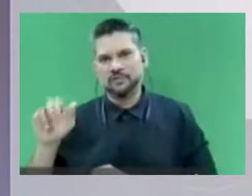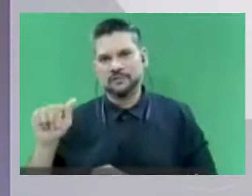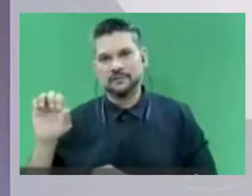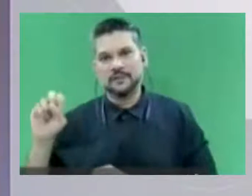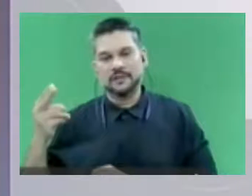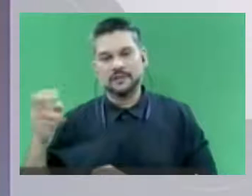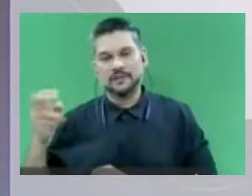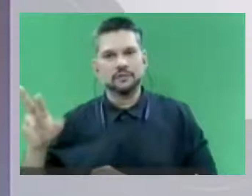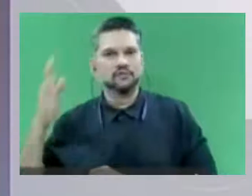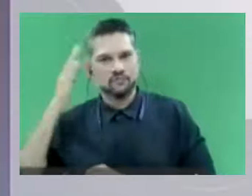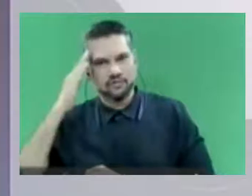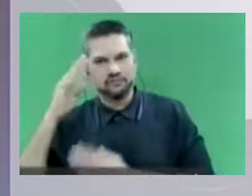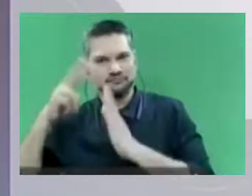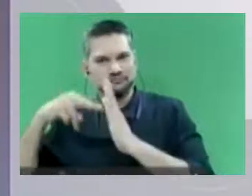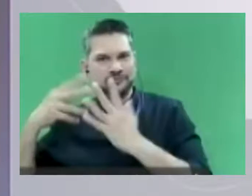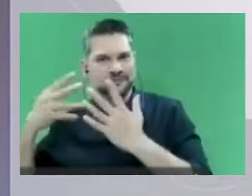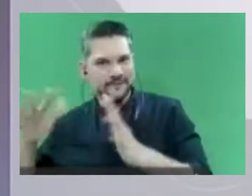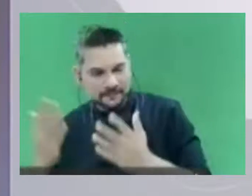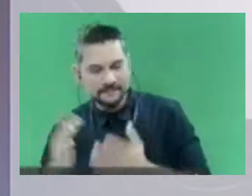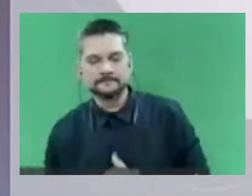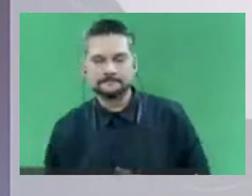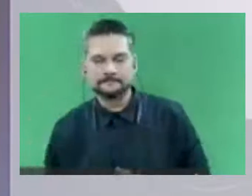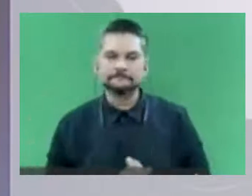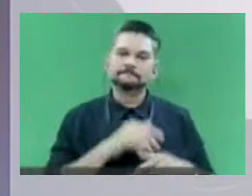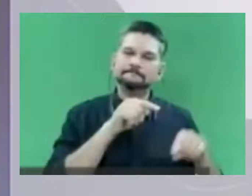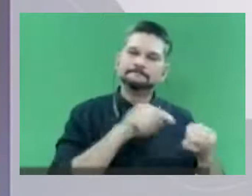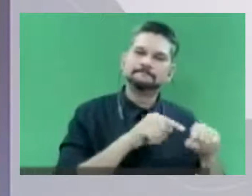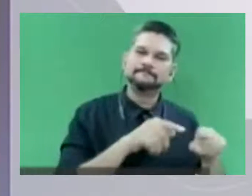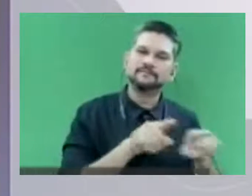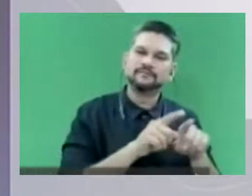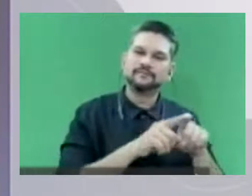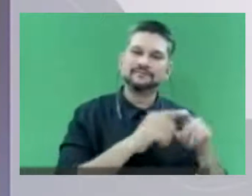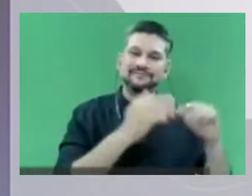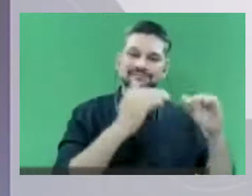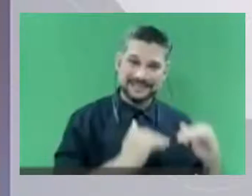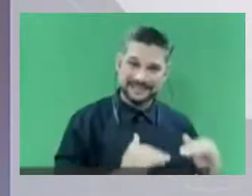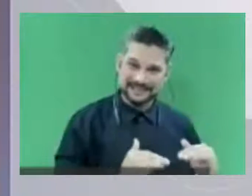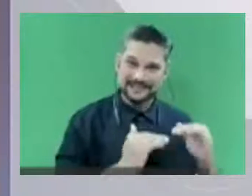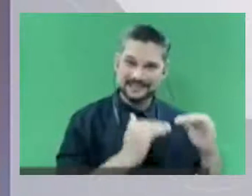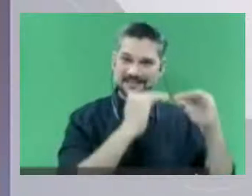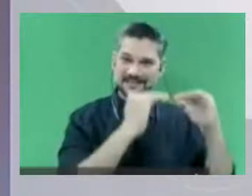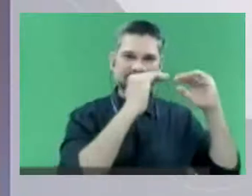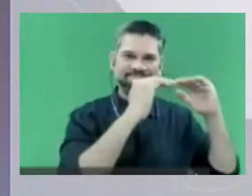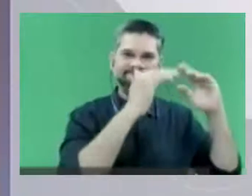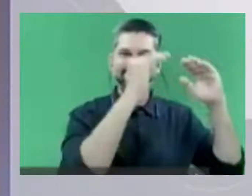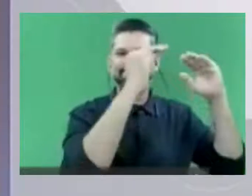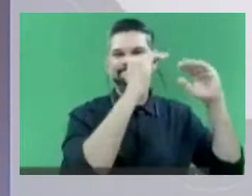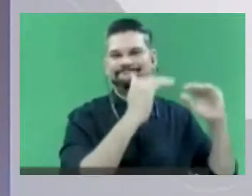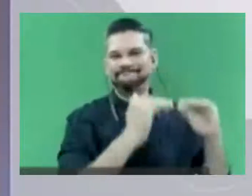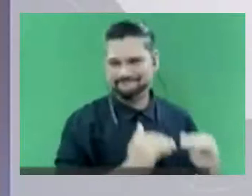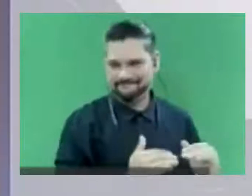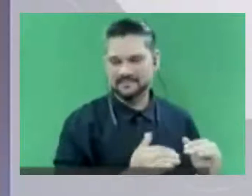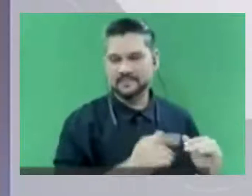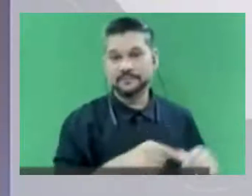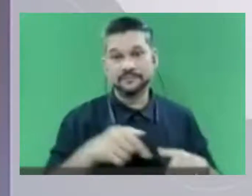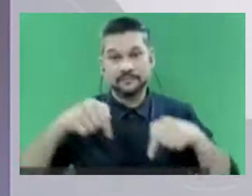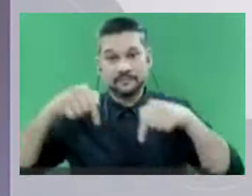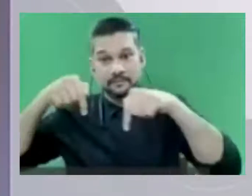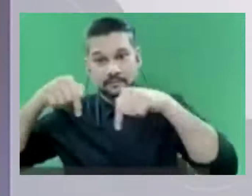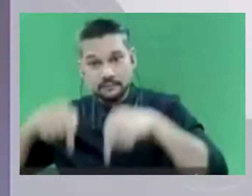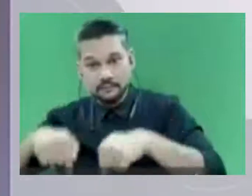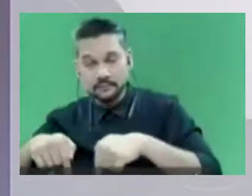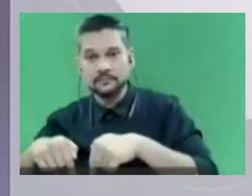And so it wasn't really a bottom-up approach, it was sort of a top-down, right? So now when we design broadband policies, universal